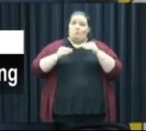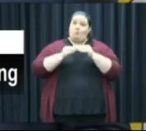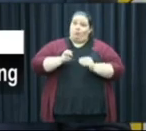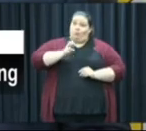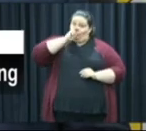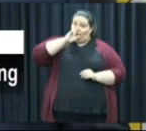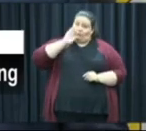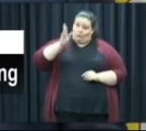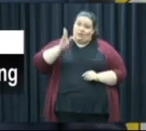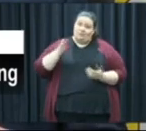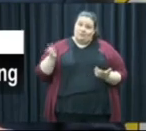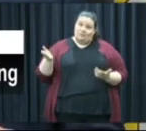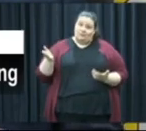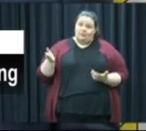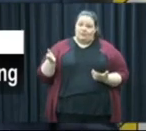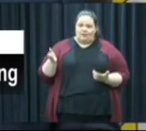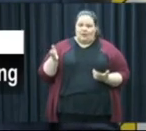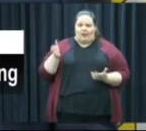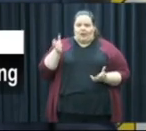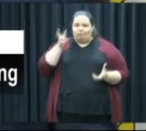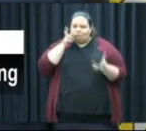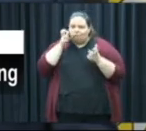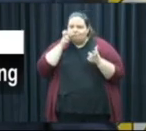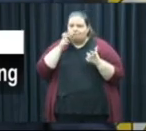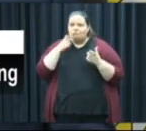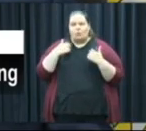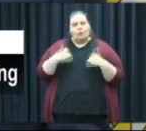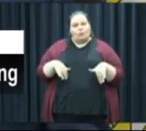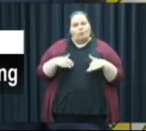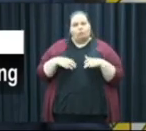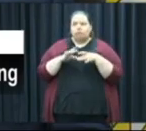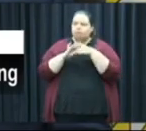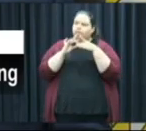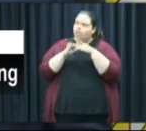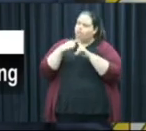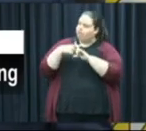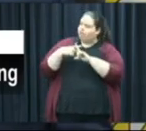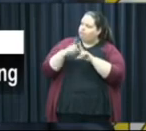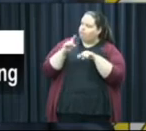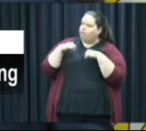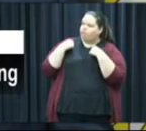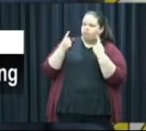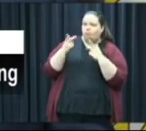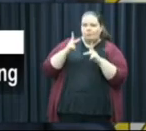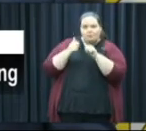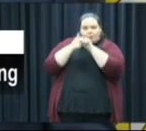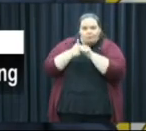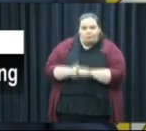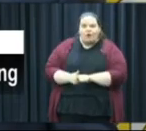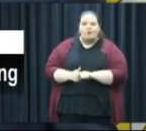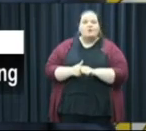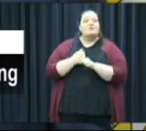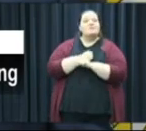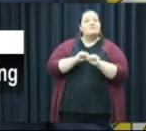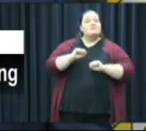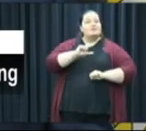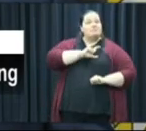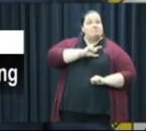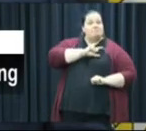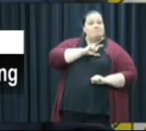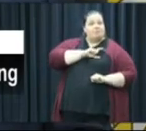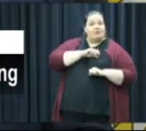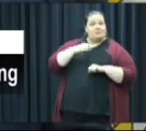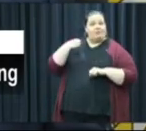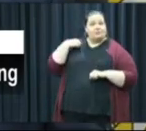I've heard a number of very positive reports about the diligence that our safety and compliance officers have had at our